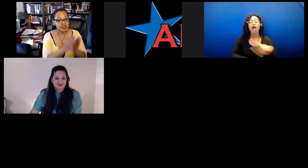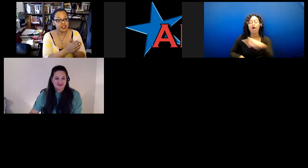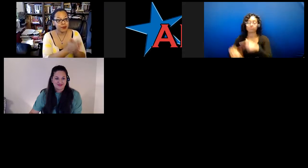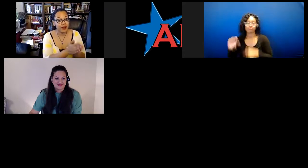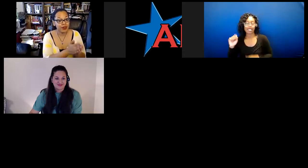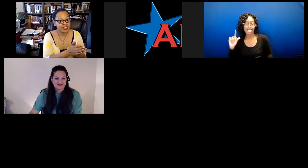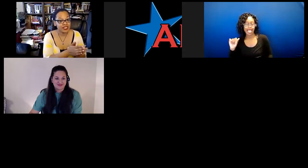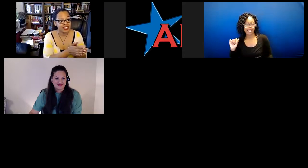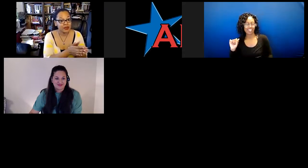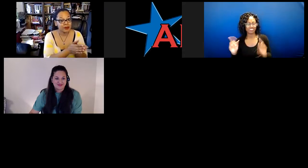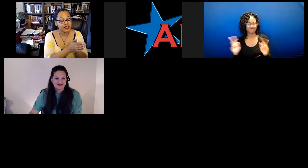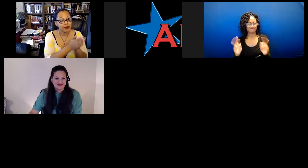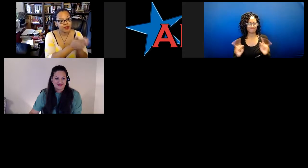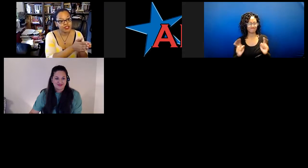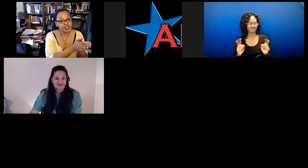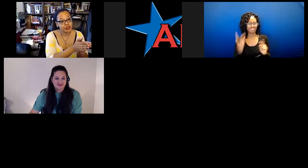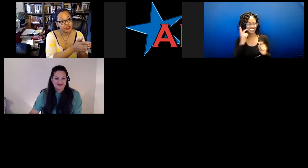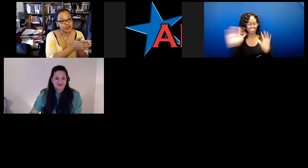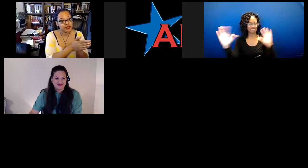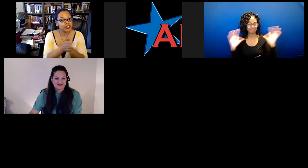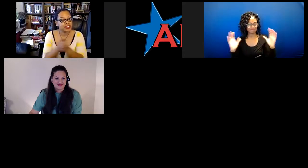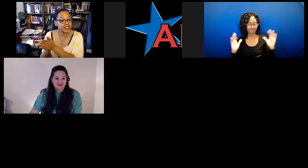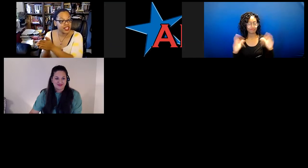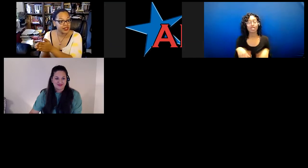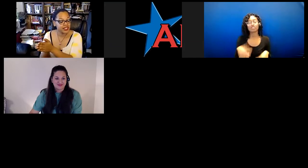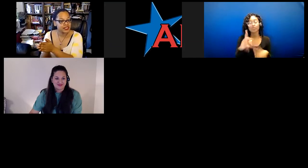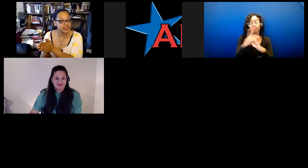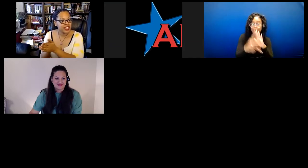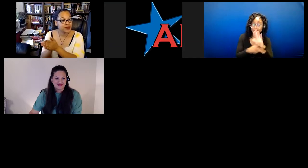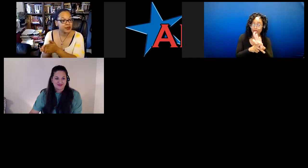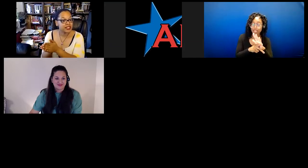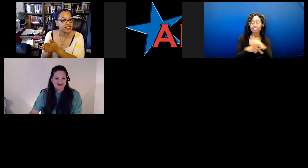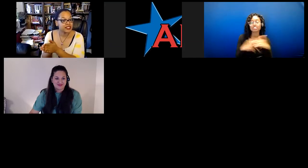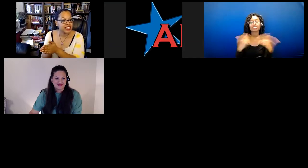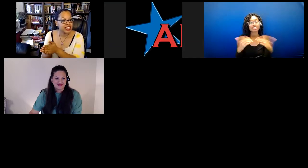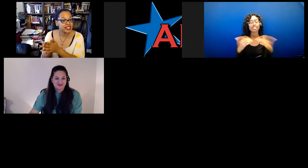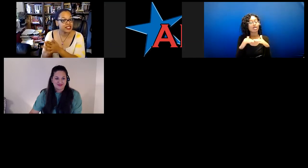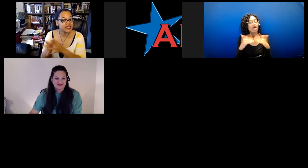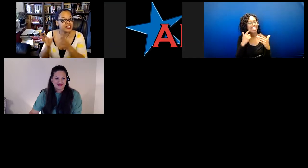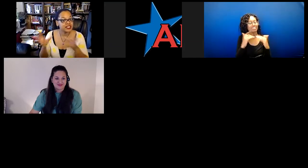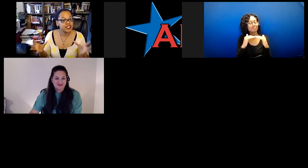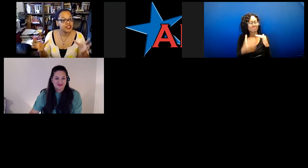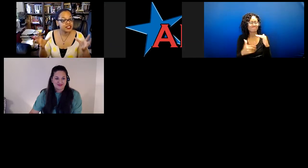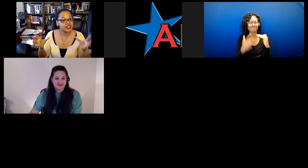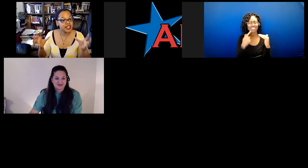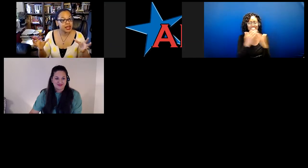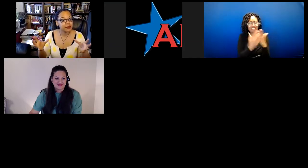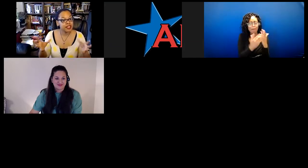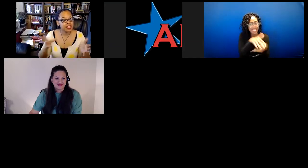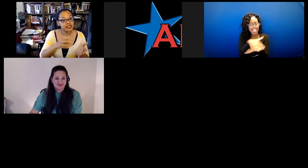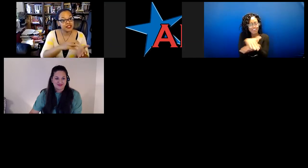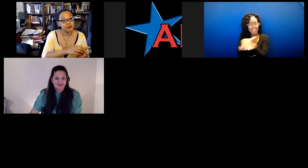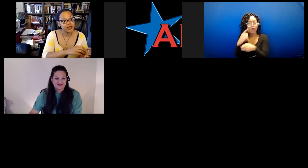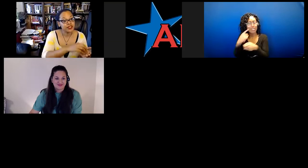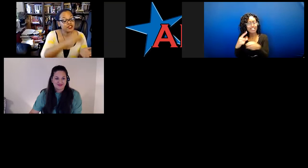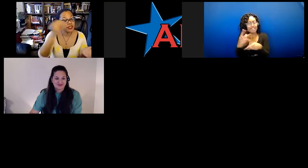there's this policy, but this policy is falling short in these areas. And we as a society need to consider these gaps and